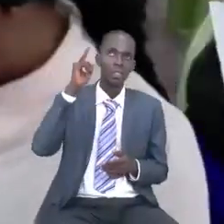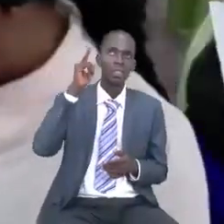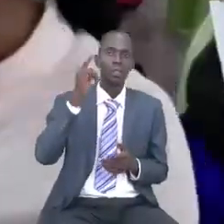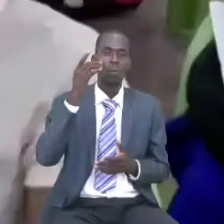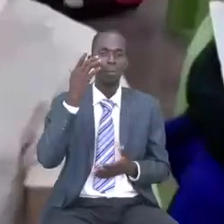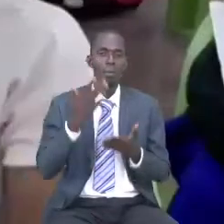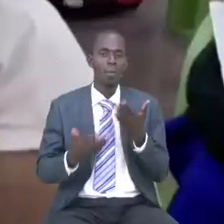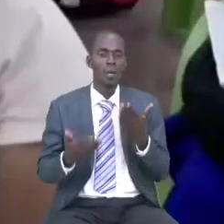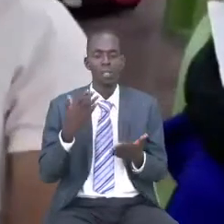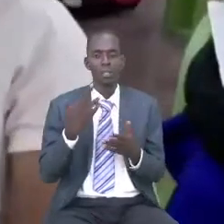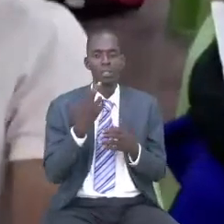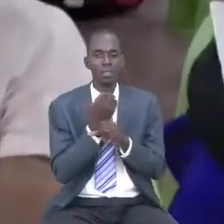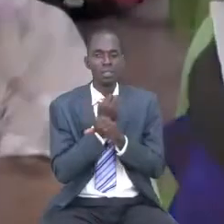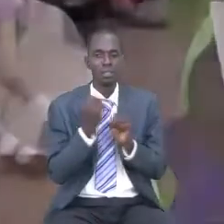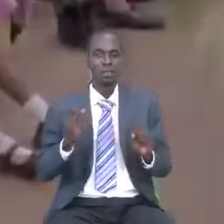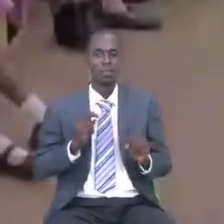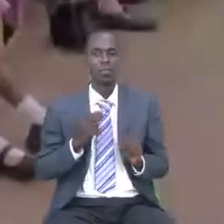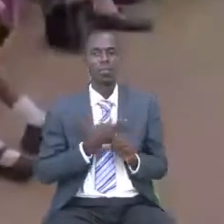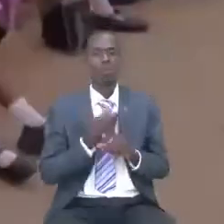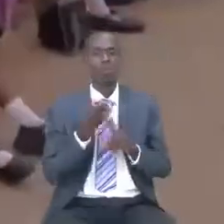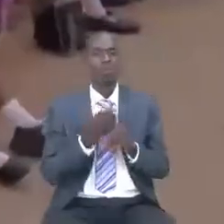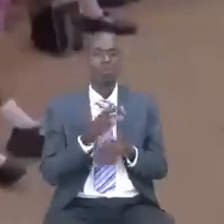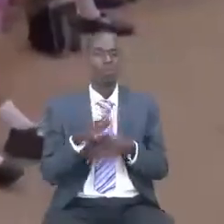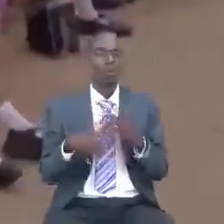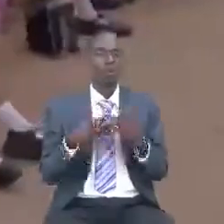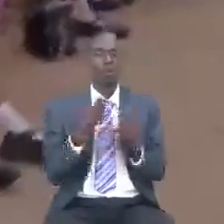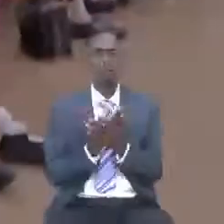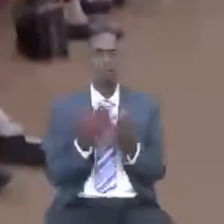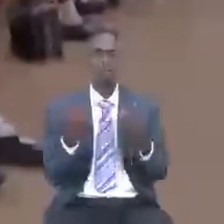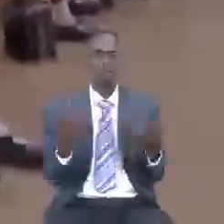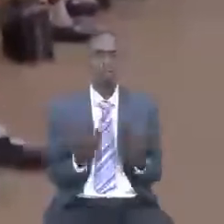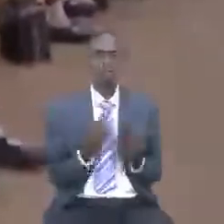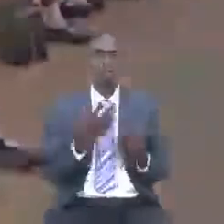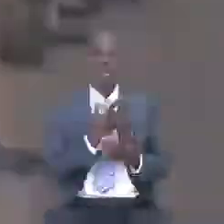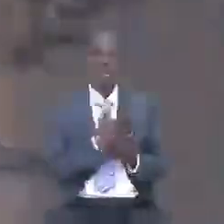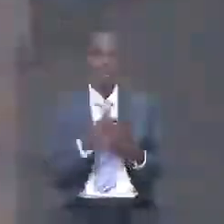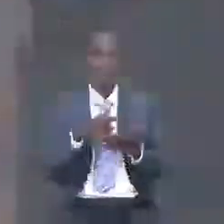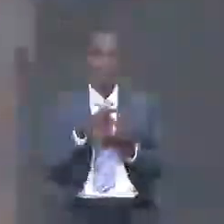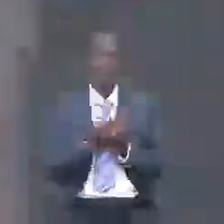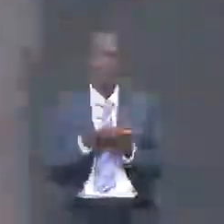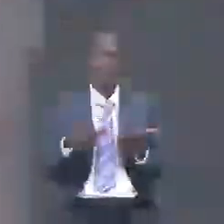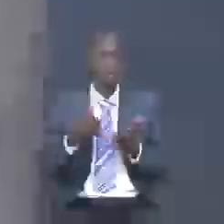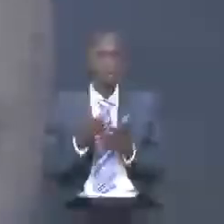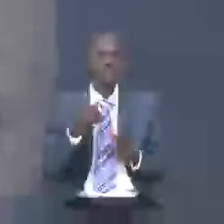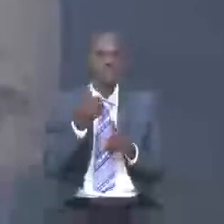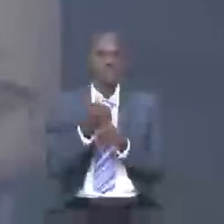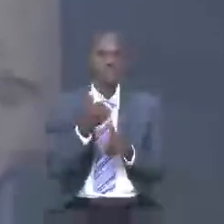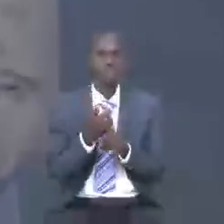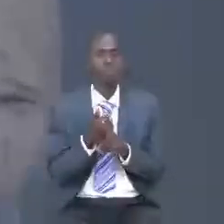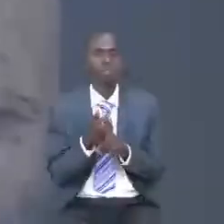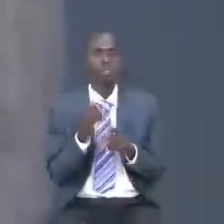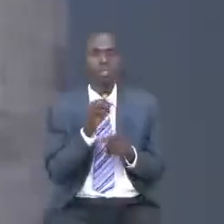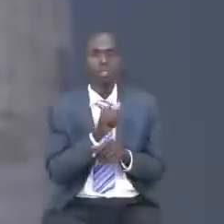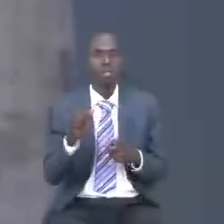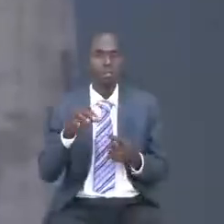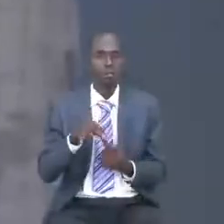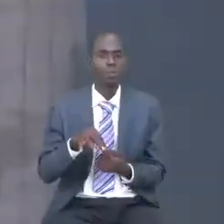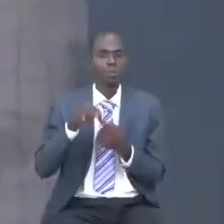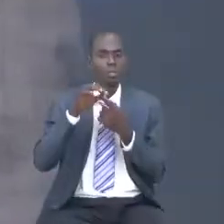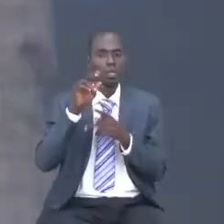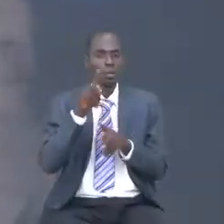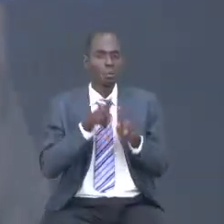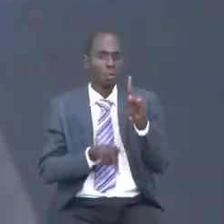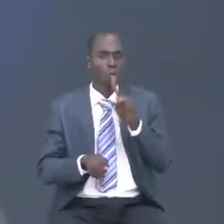redeem us from all iniquity, and purify unto himself a peculiar